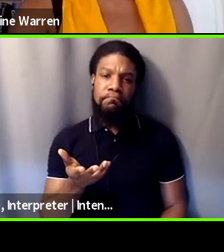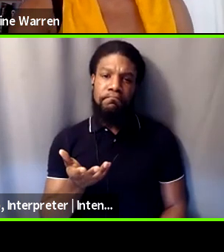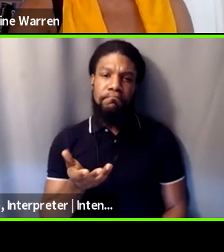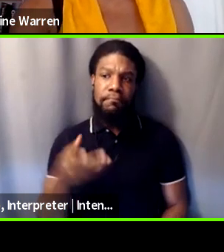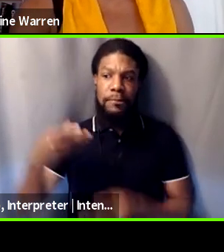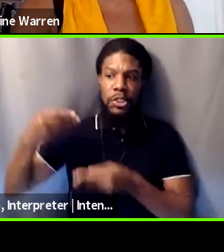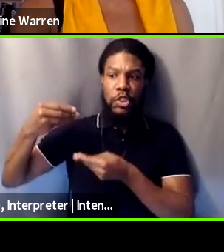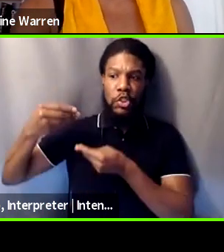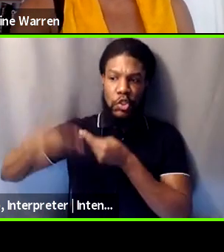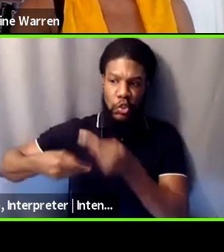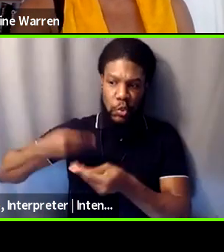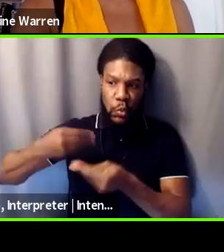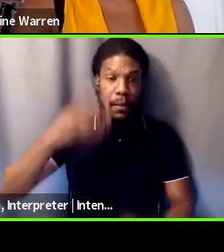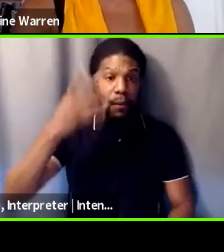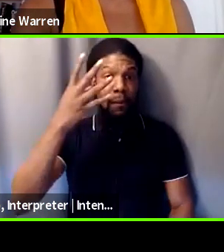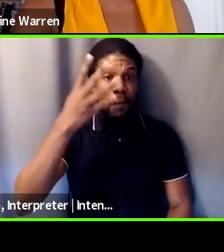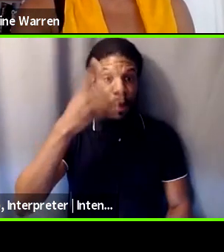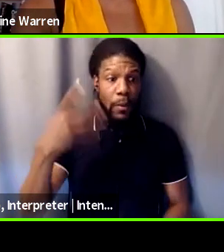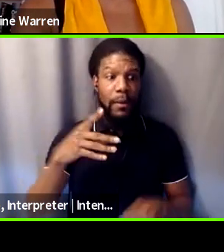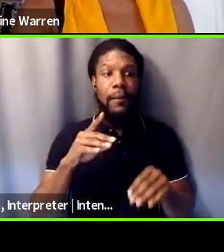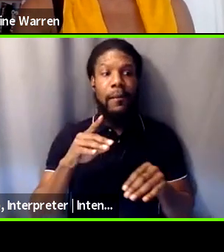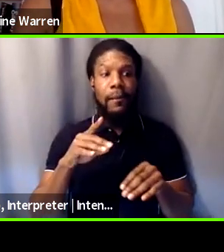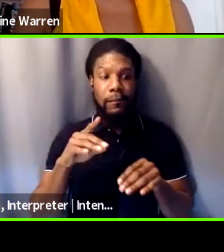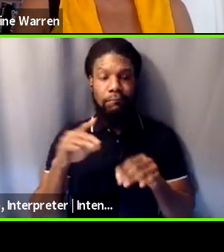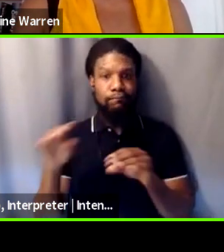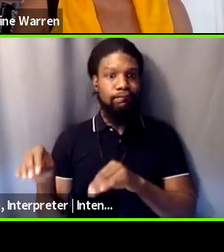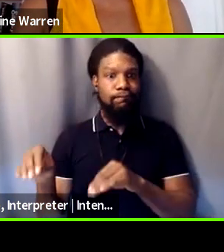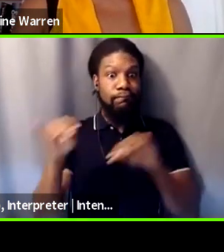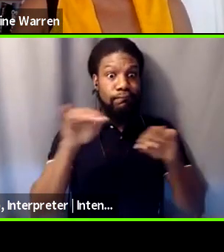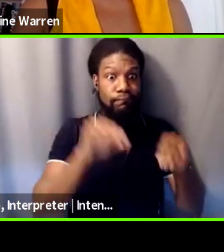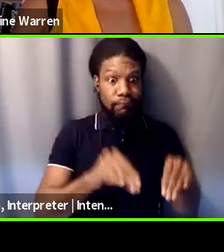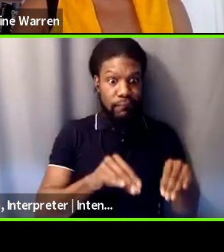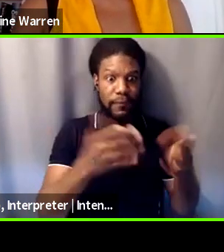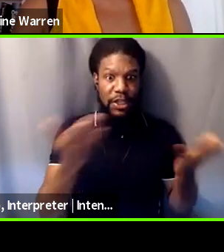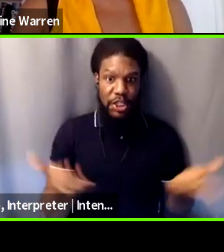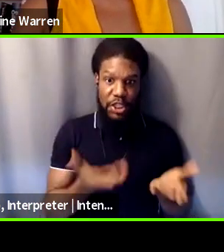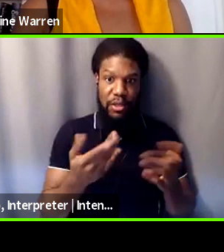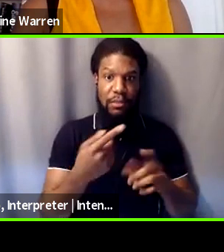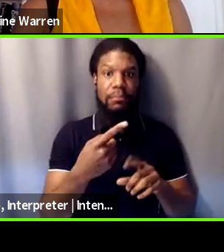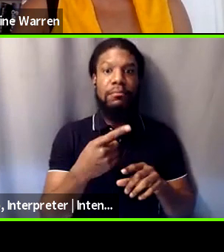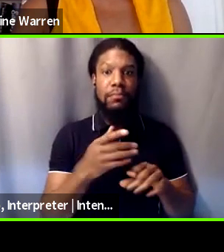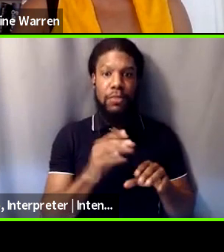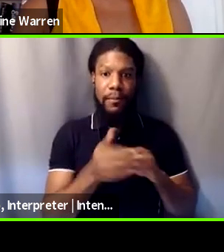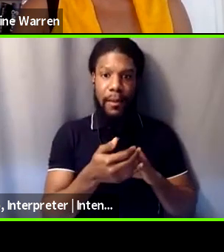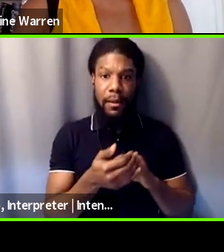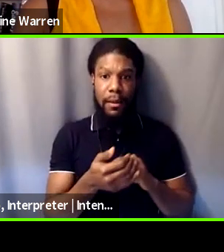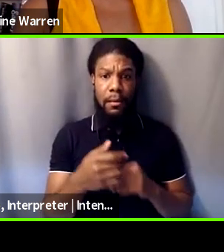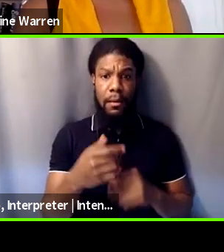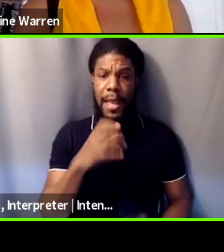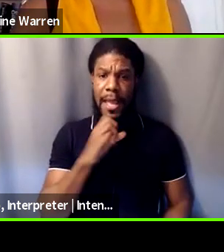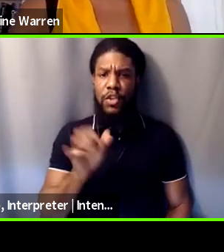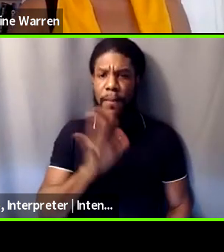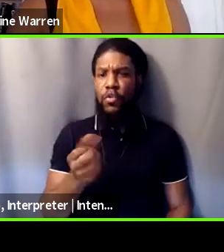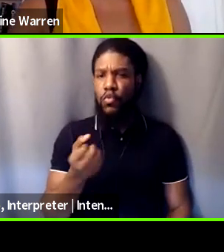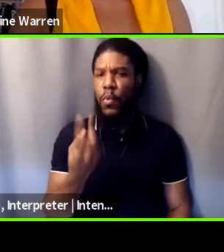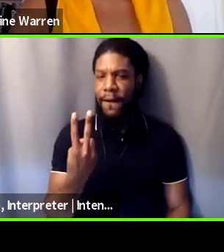generation immigrant from Jamaica. So I came here as a child. I was about 12 years old. And so